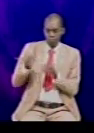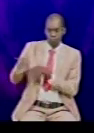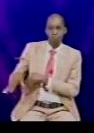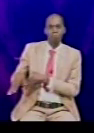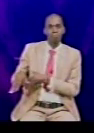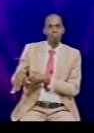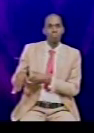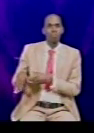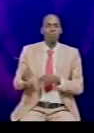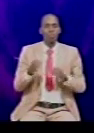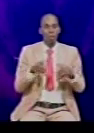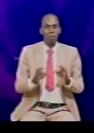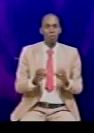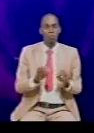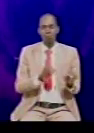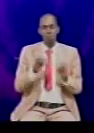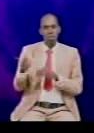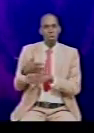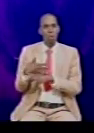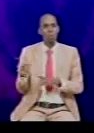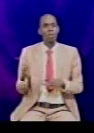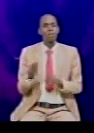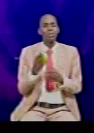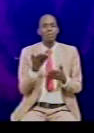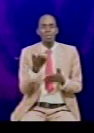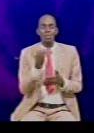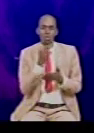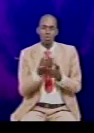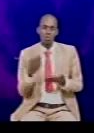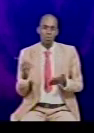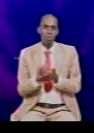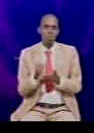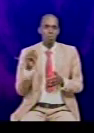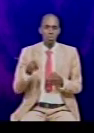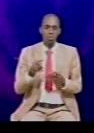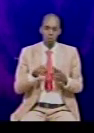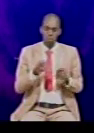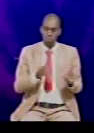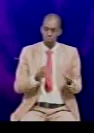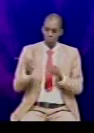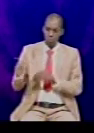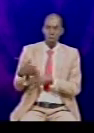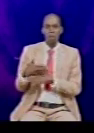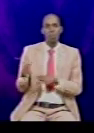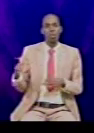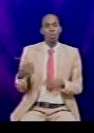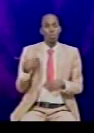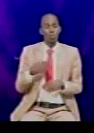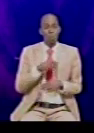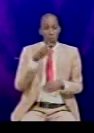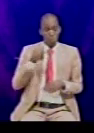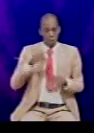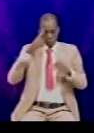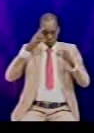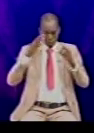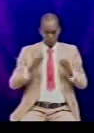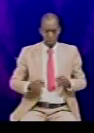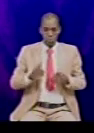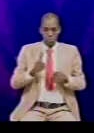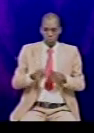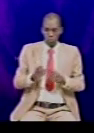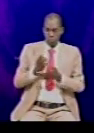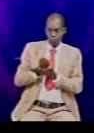do to overcome. Let us lay aside. We must deliberately lay aside